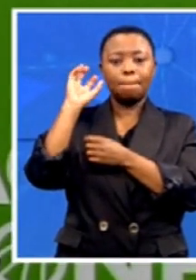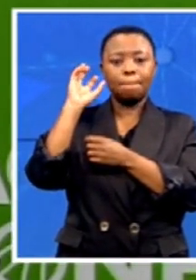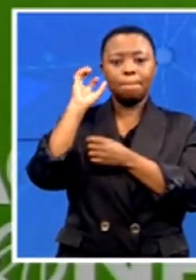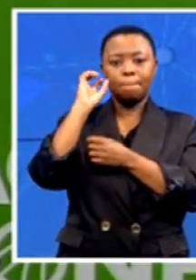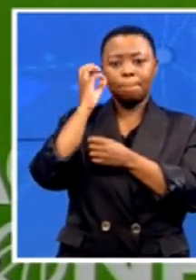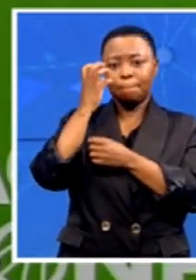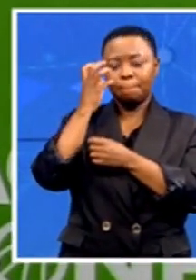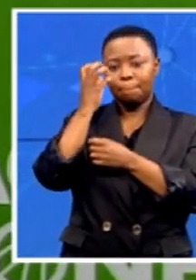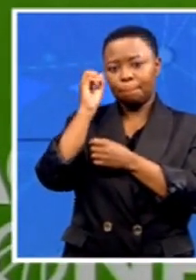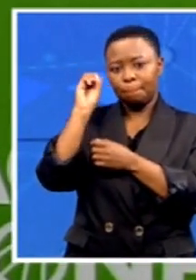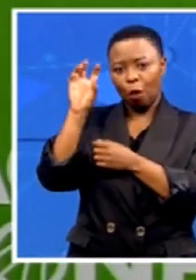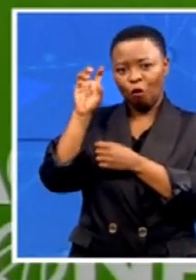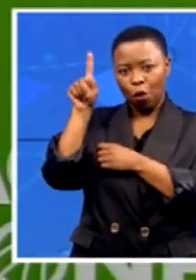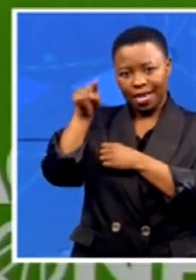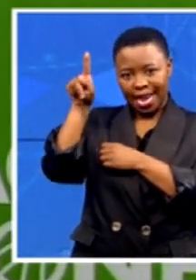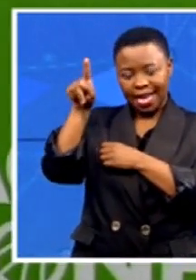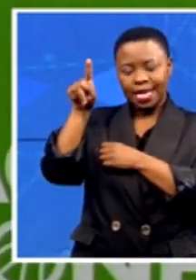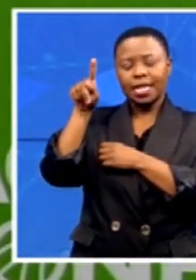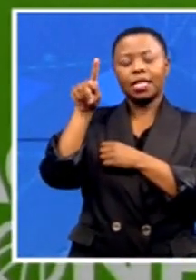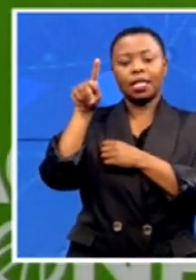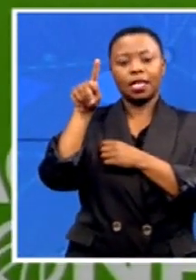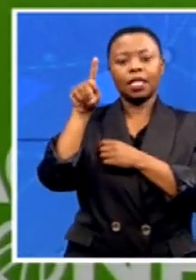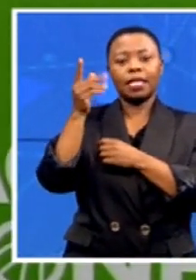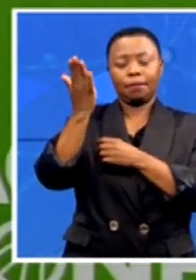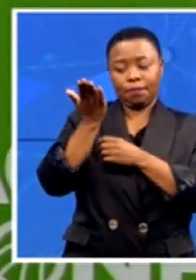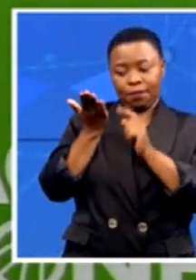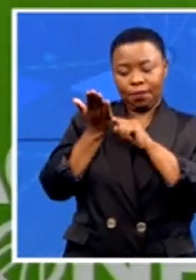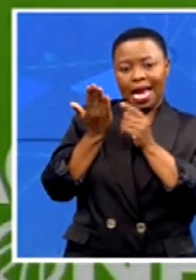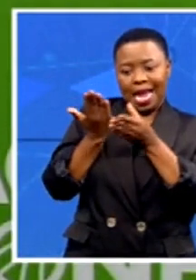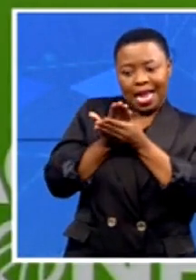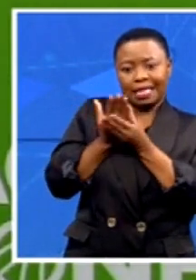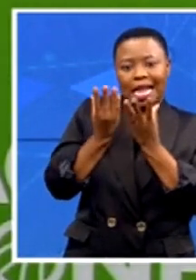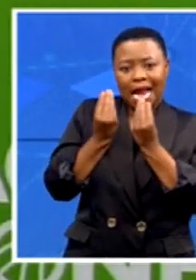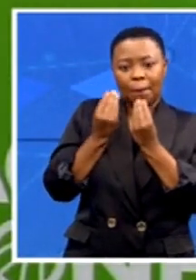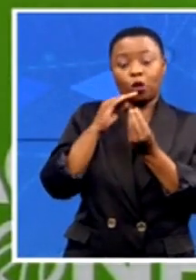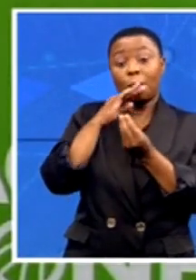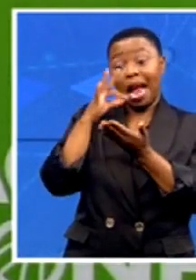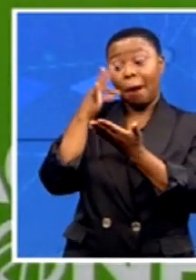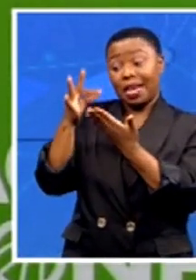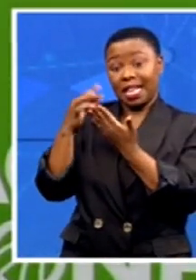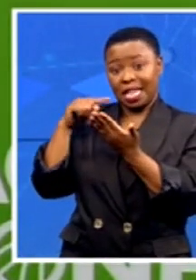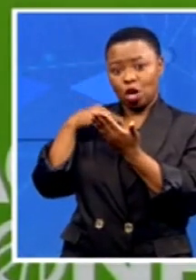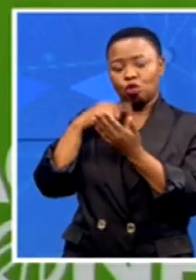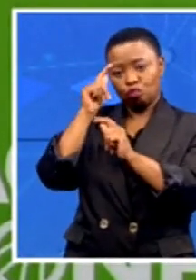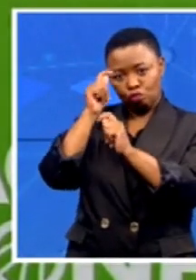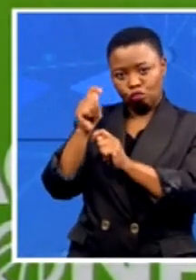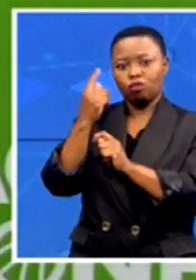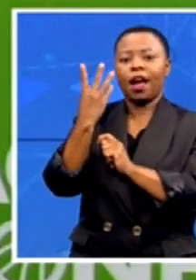this matter, so our application has been acknowledged. And the essence of our of our application